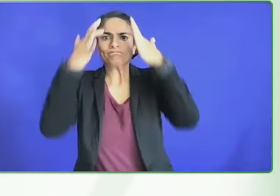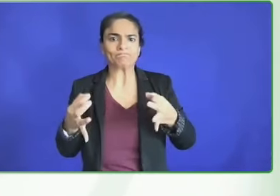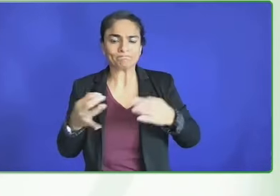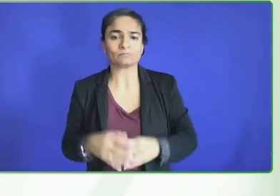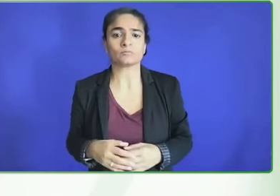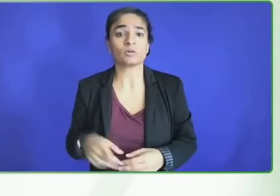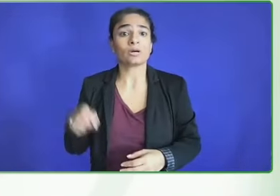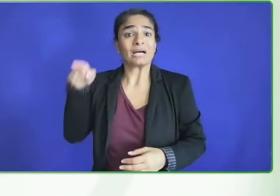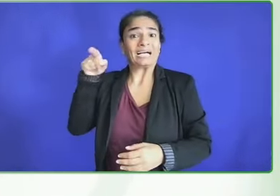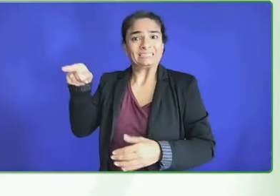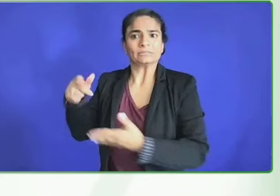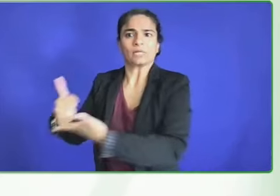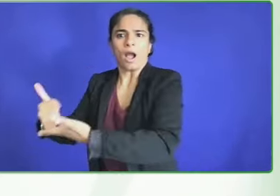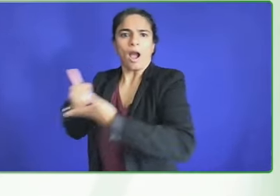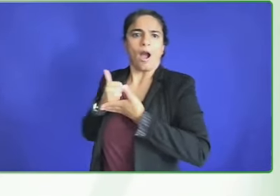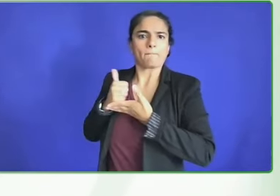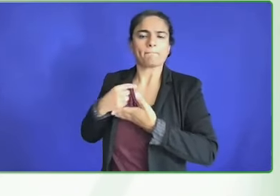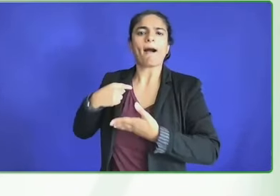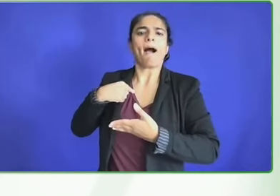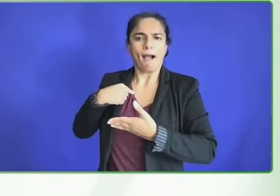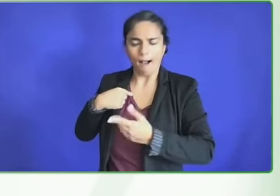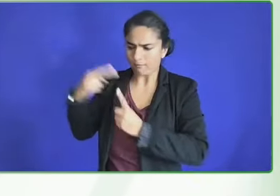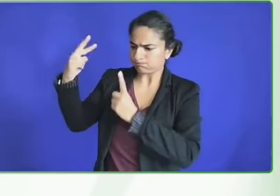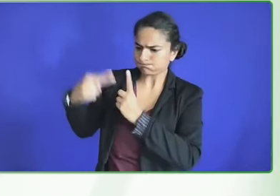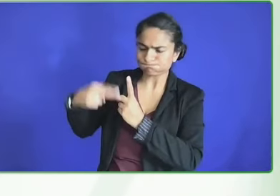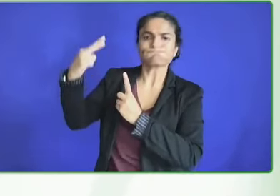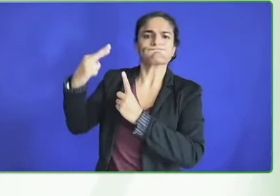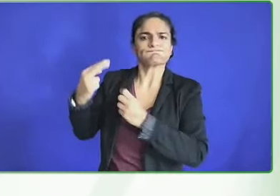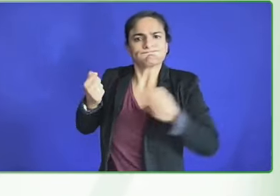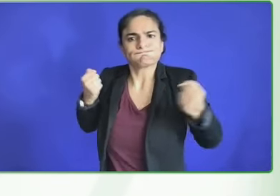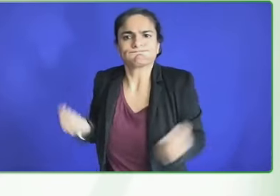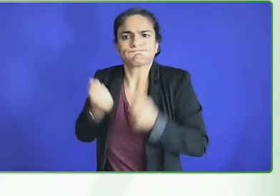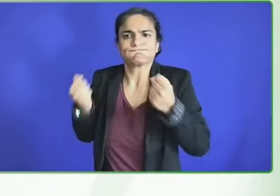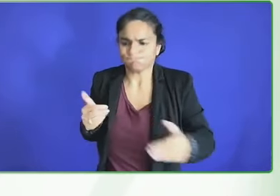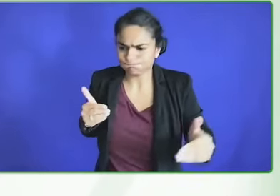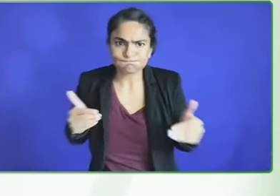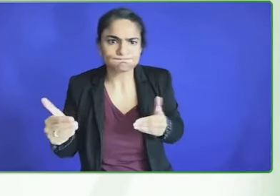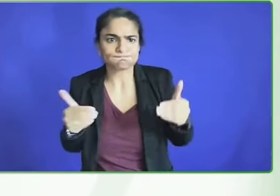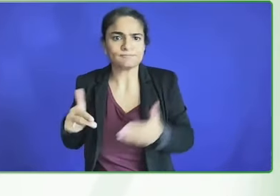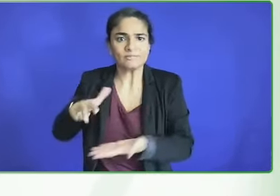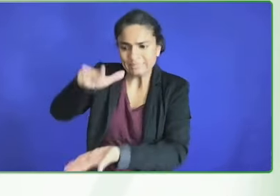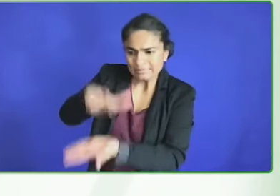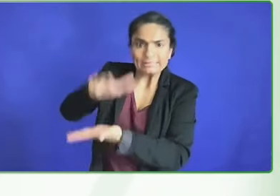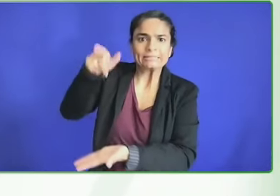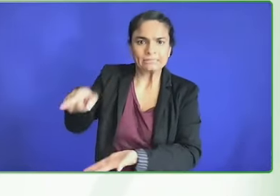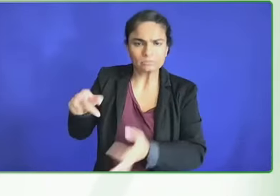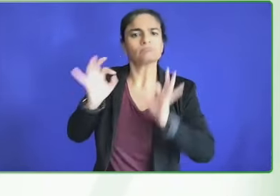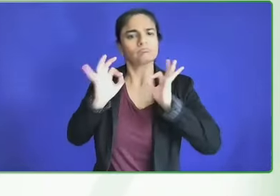appropriately supervised.